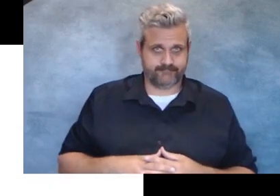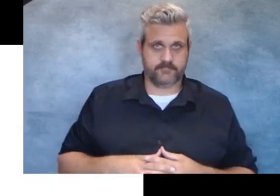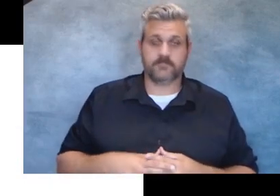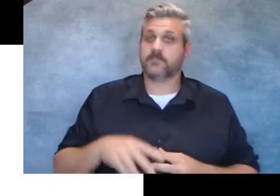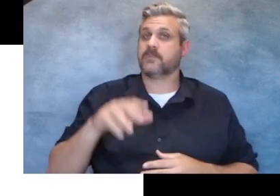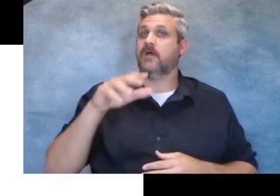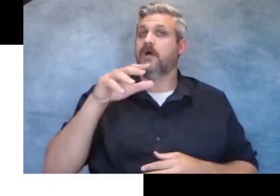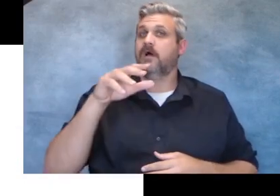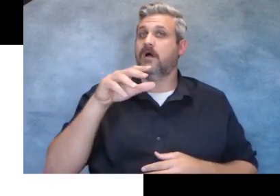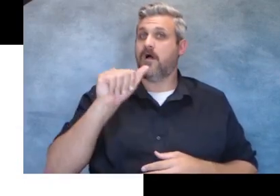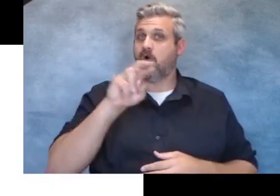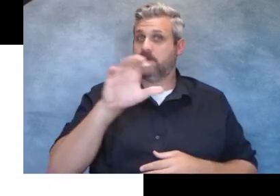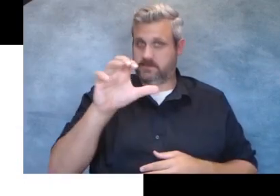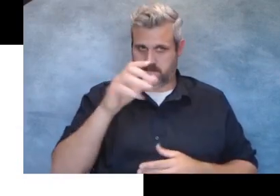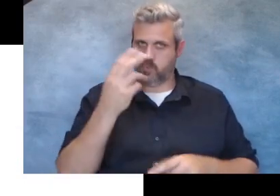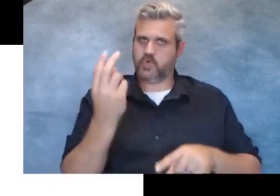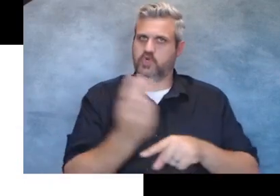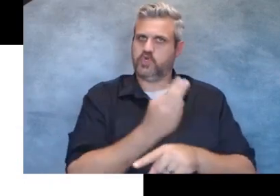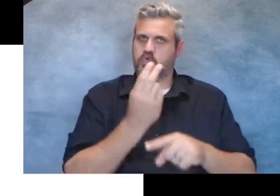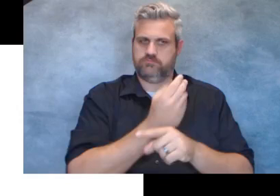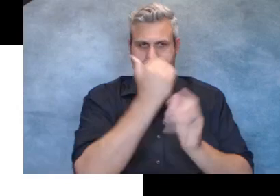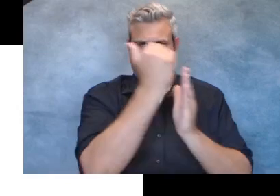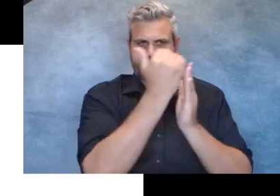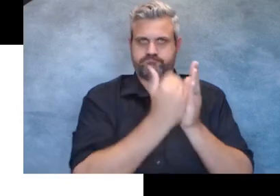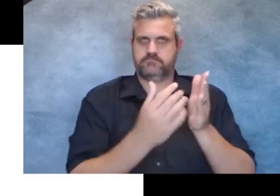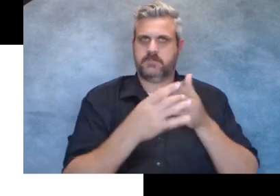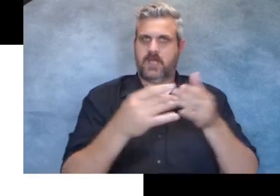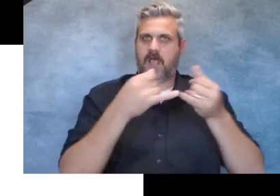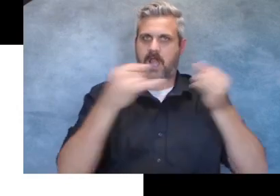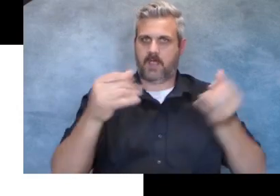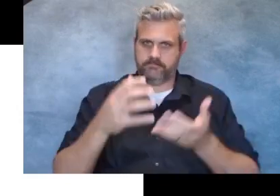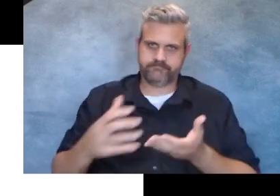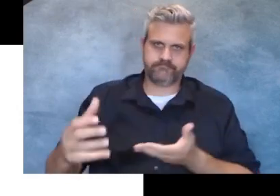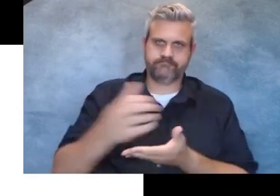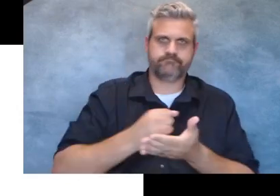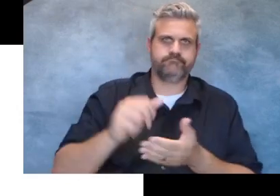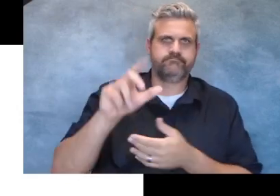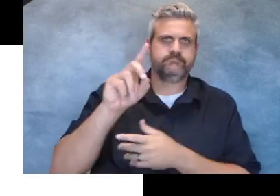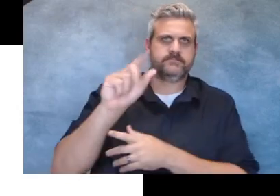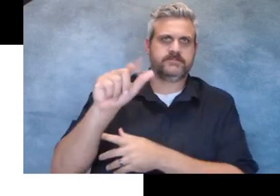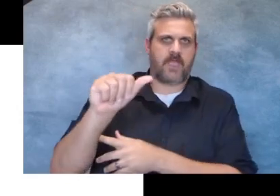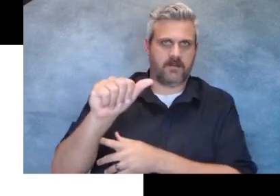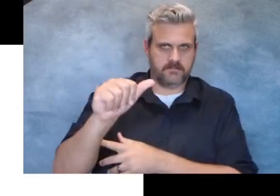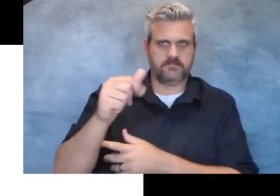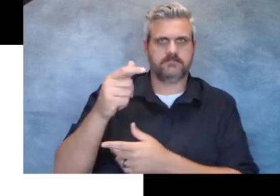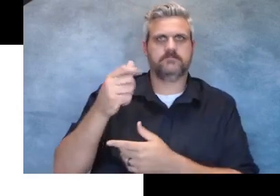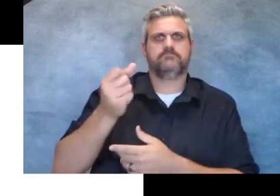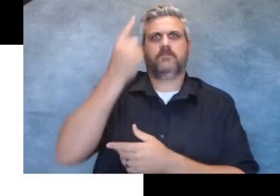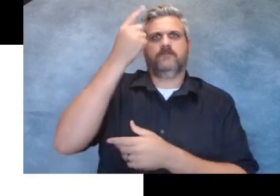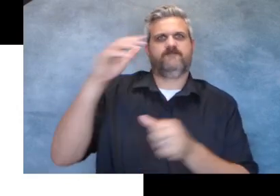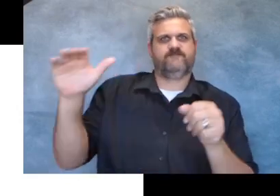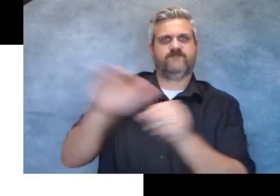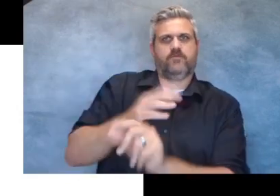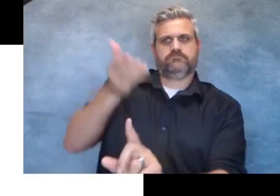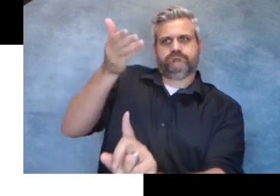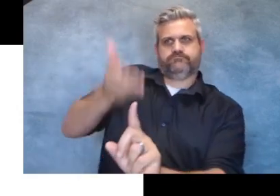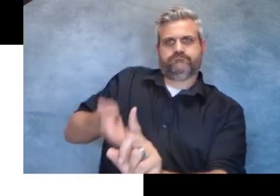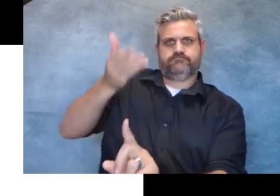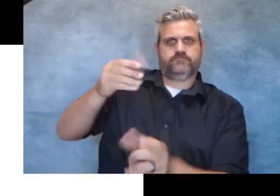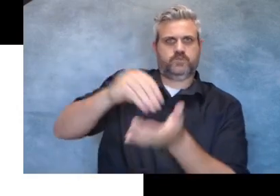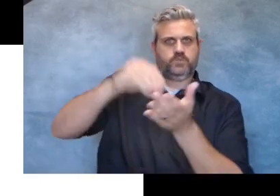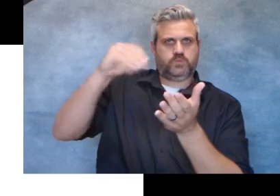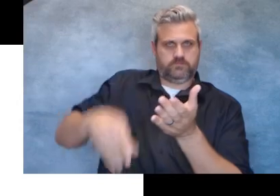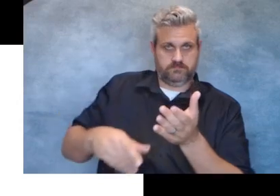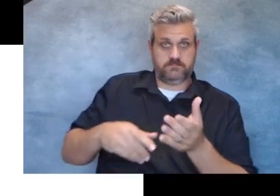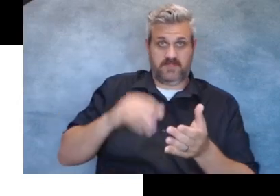The ARC will use these guidelines to pull together the data and observations about the student to paint a full picture of the student. They will then use